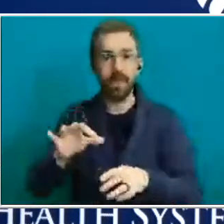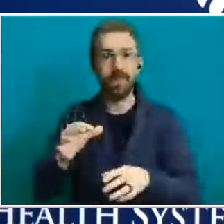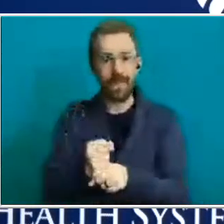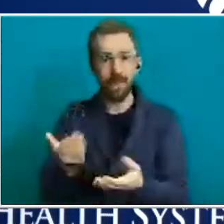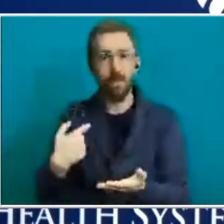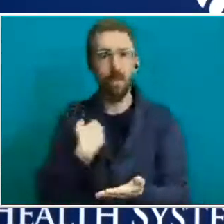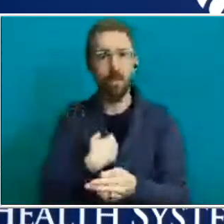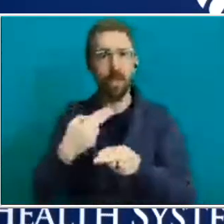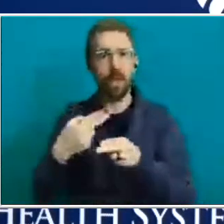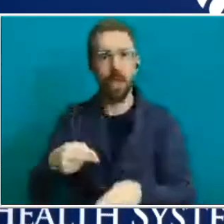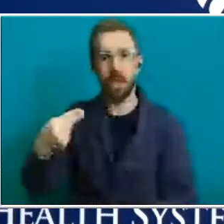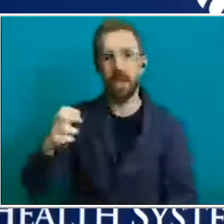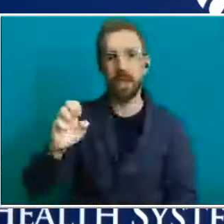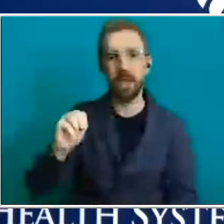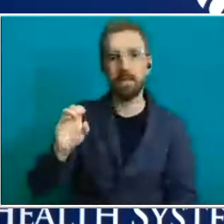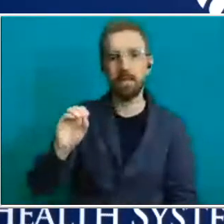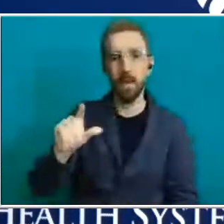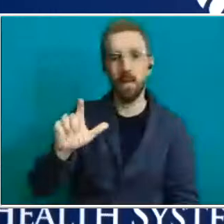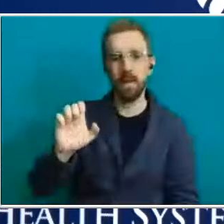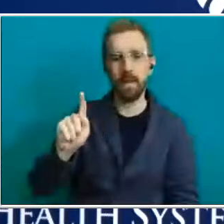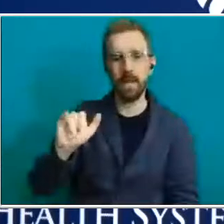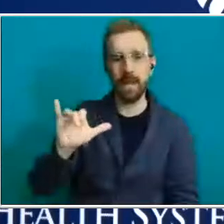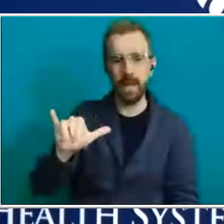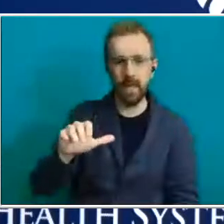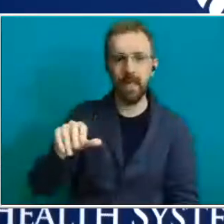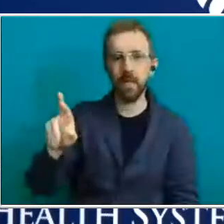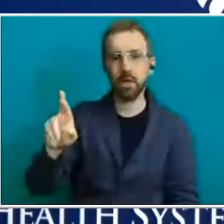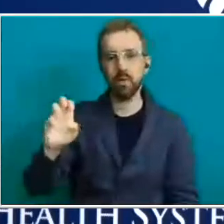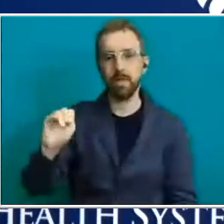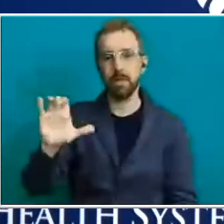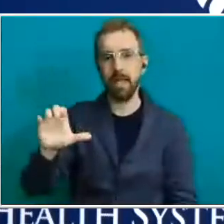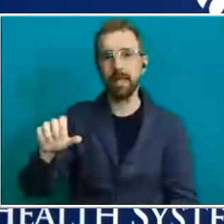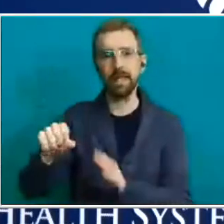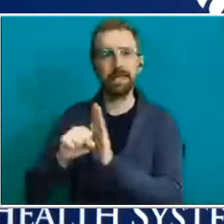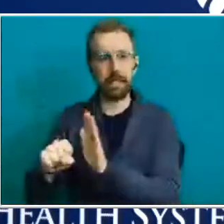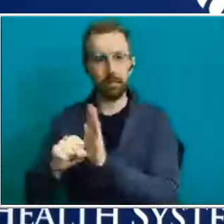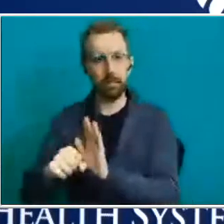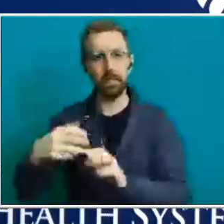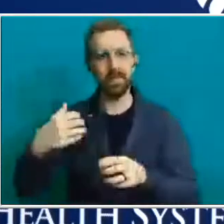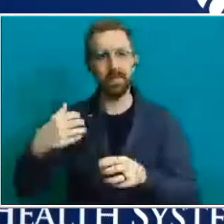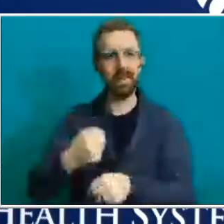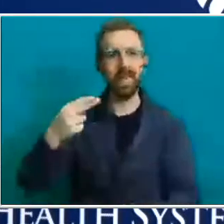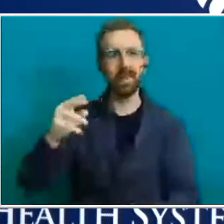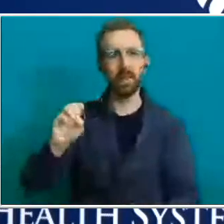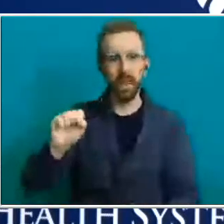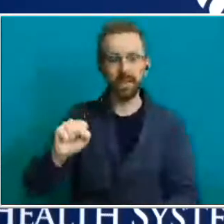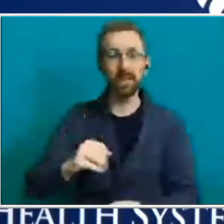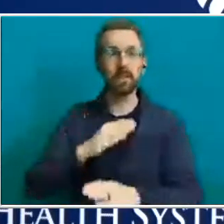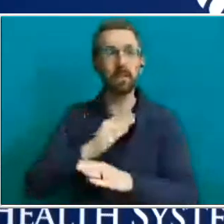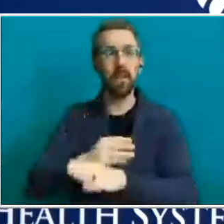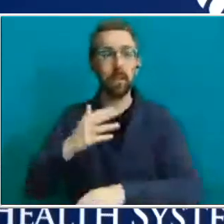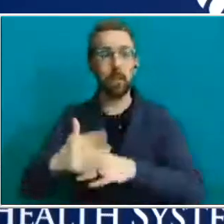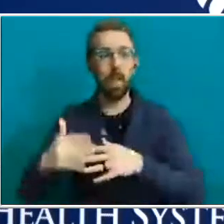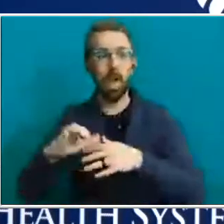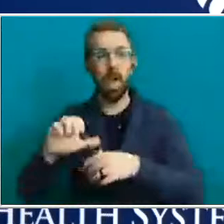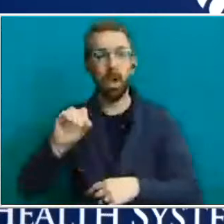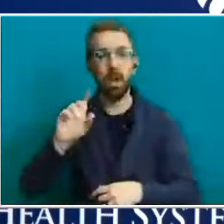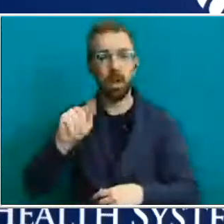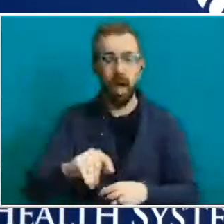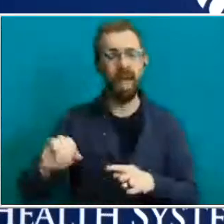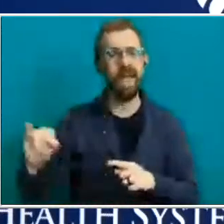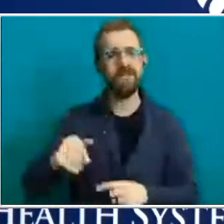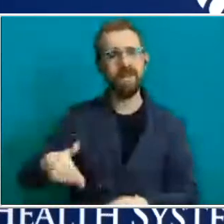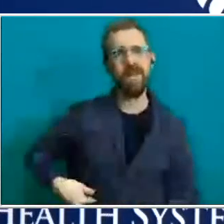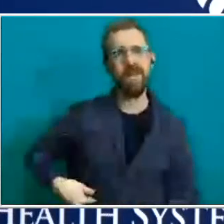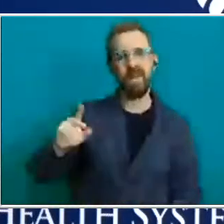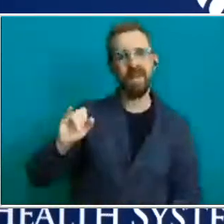hemolytic uremic syndrome, or HUS, which can affect your blood clotting and, most importantly, infect your kidneys as well. Most of the